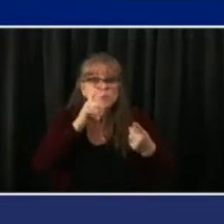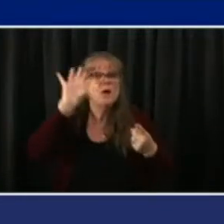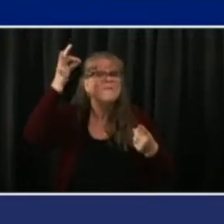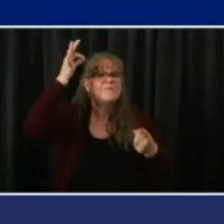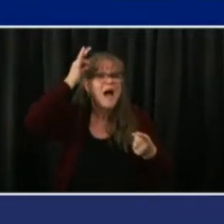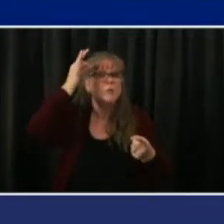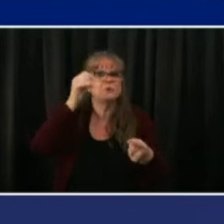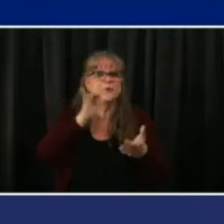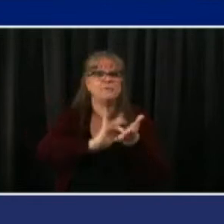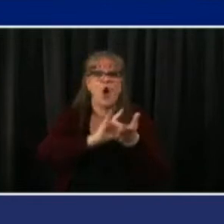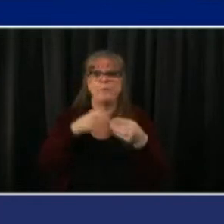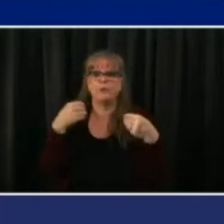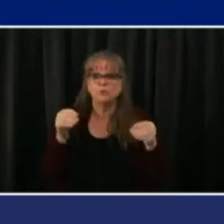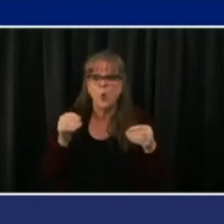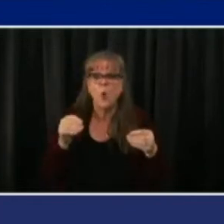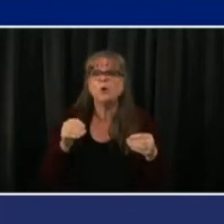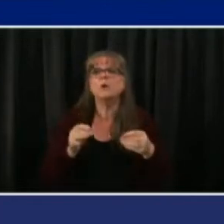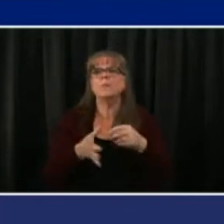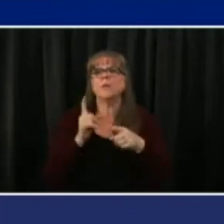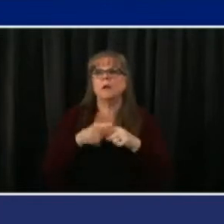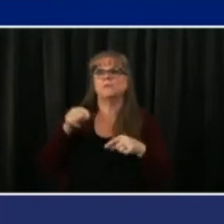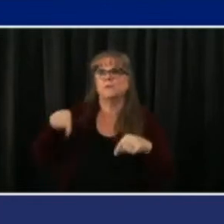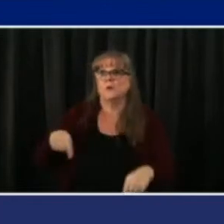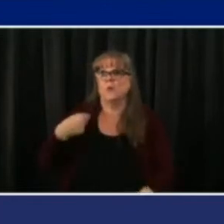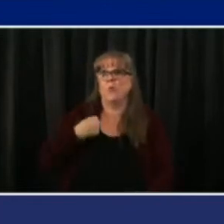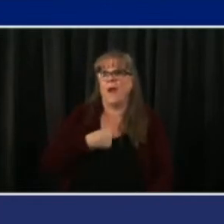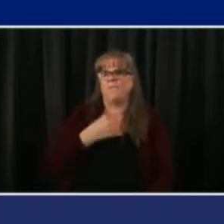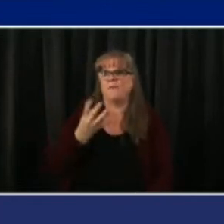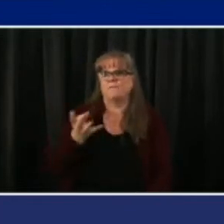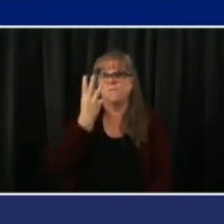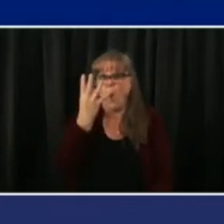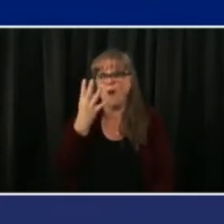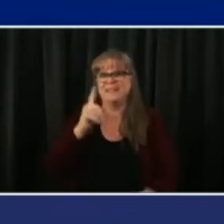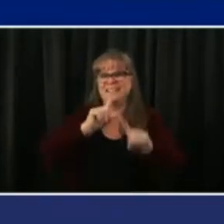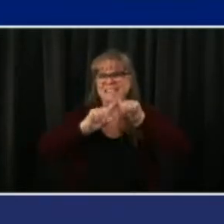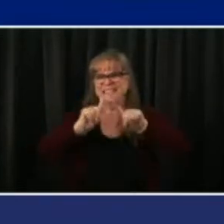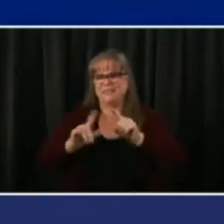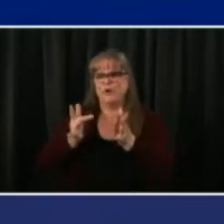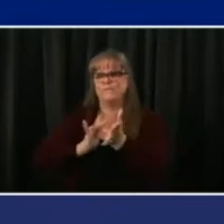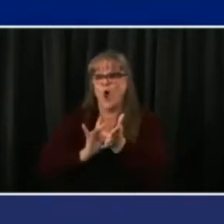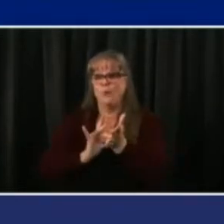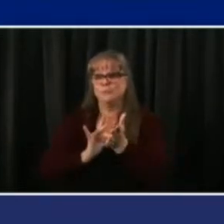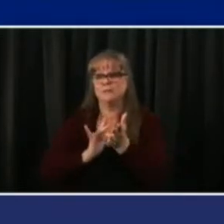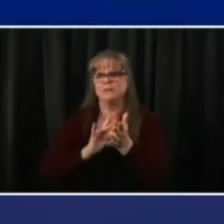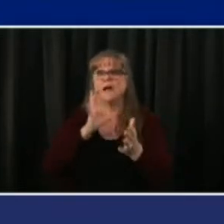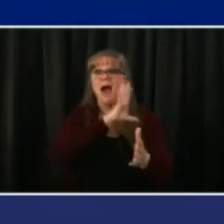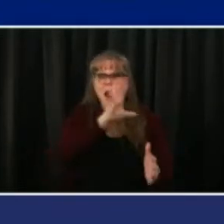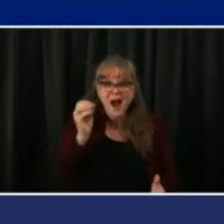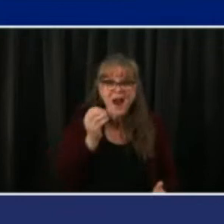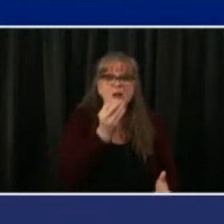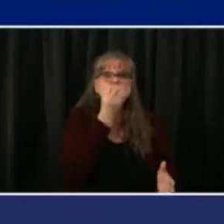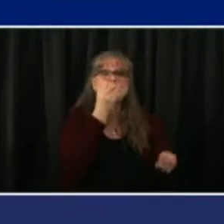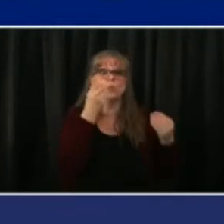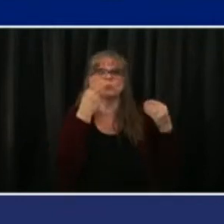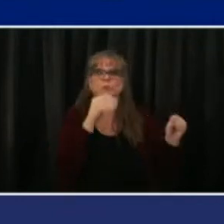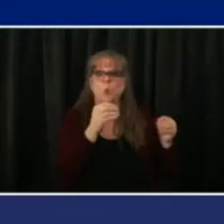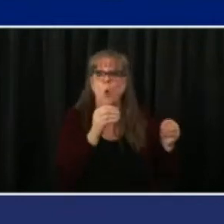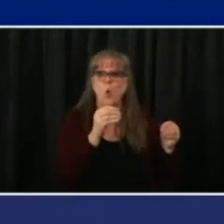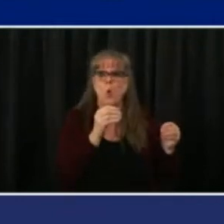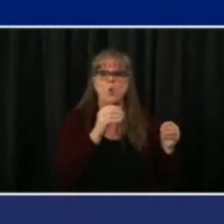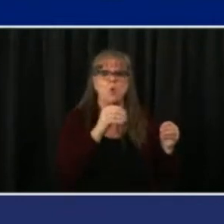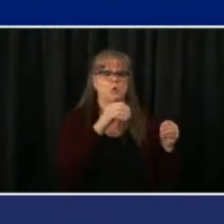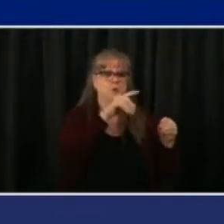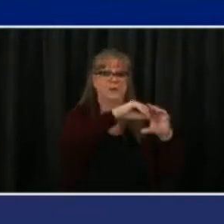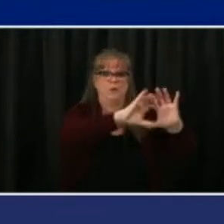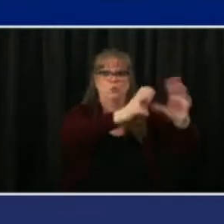pharmacies and hospital, or I should say grocery store pharmacies that are part of that network. We're going to add CVS